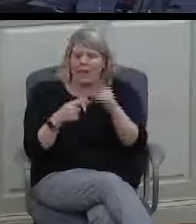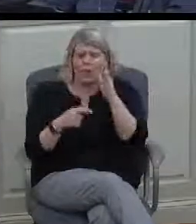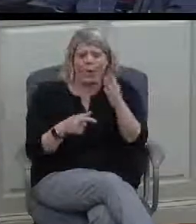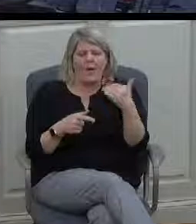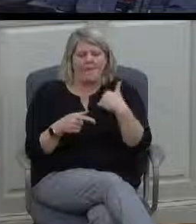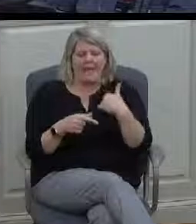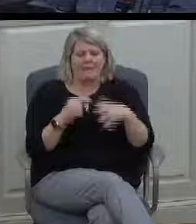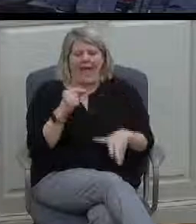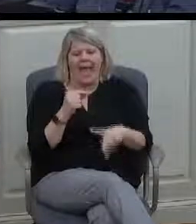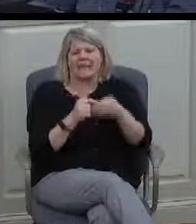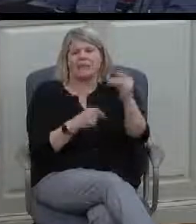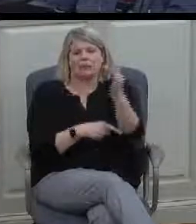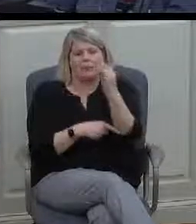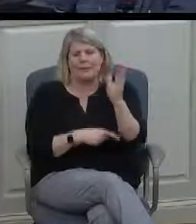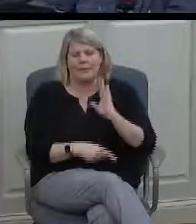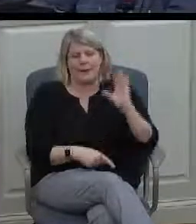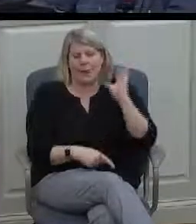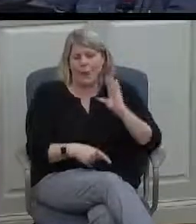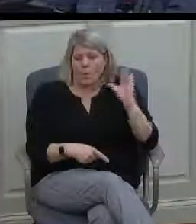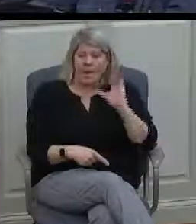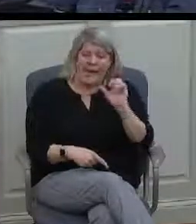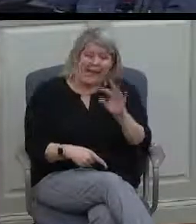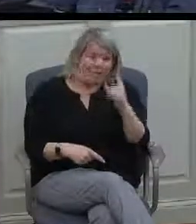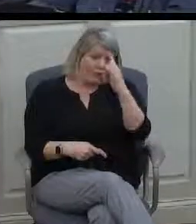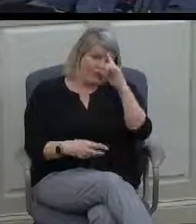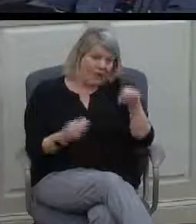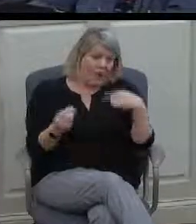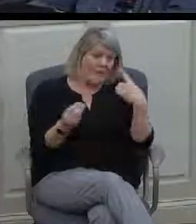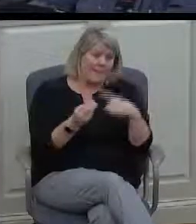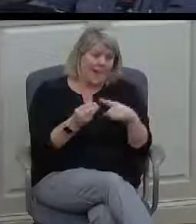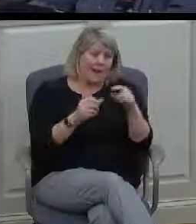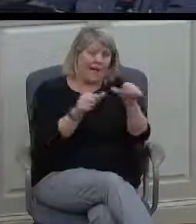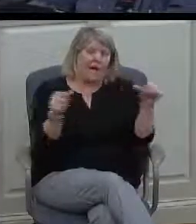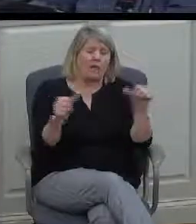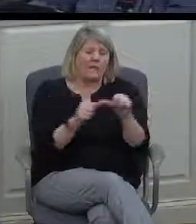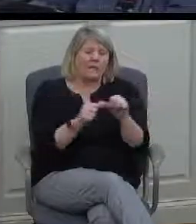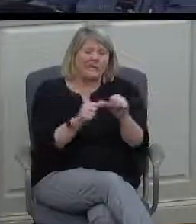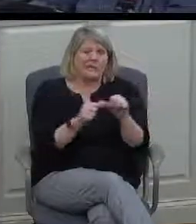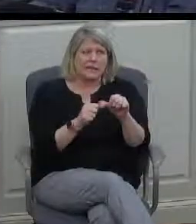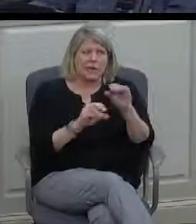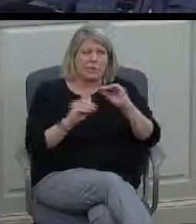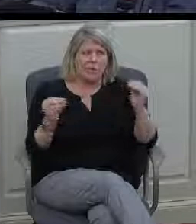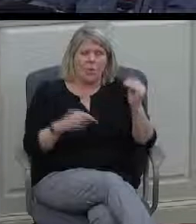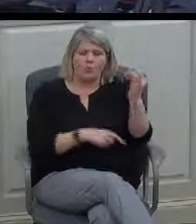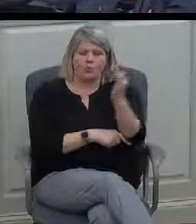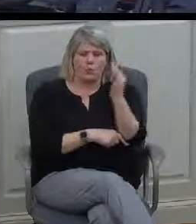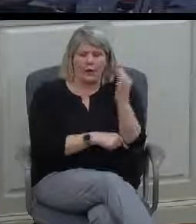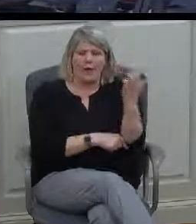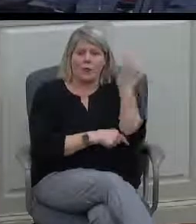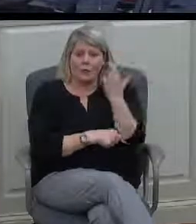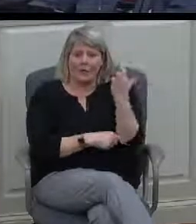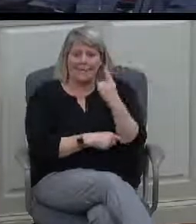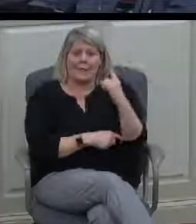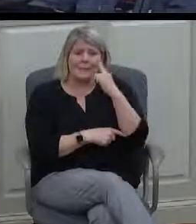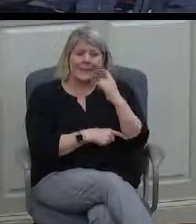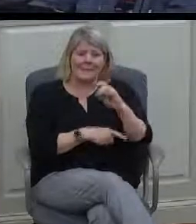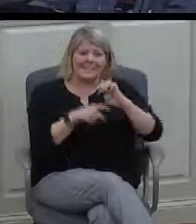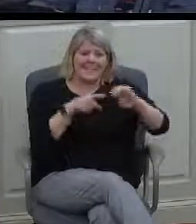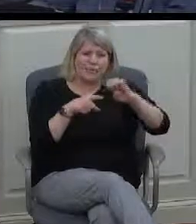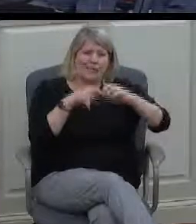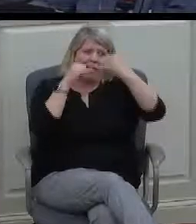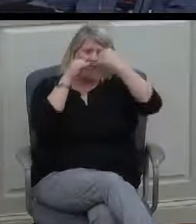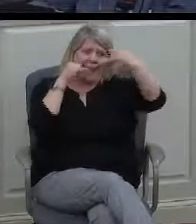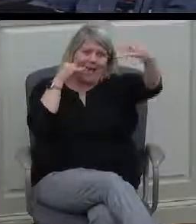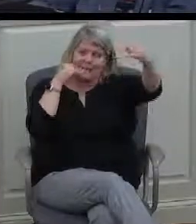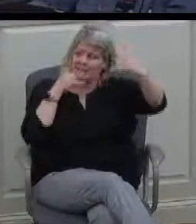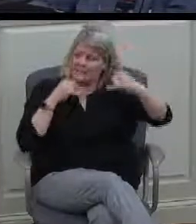Okay. Yeah, so when you think about the areas where you don't have trees, most of the time it's because of overhead power conflict. So,